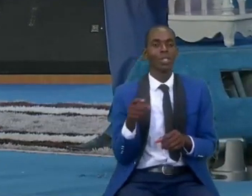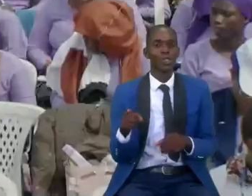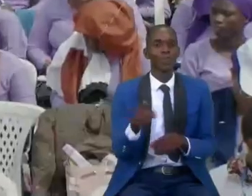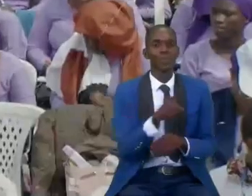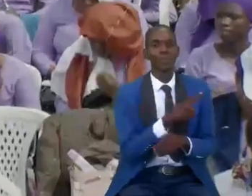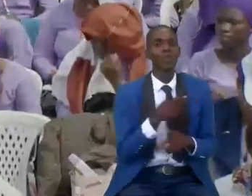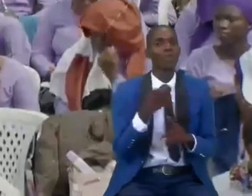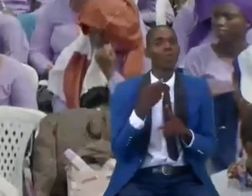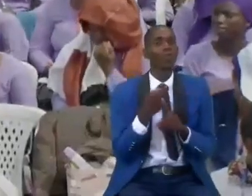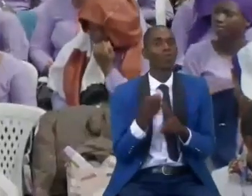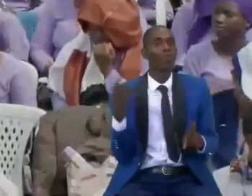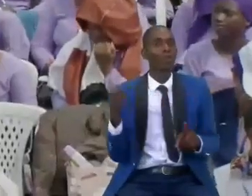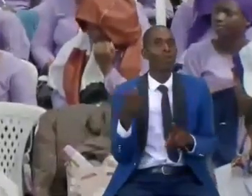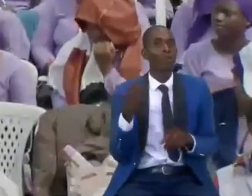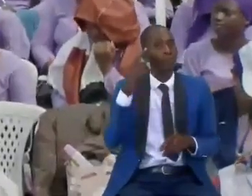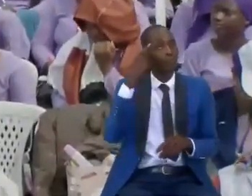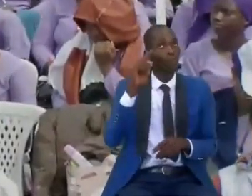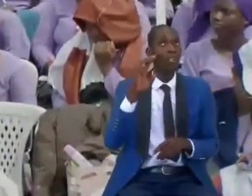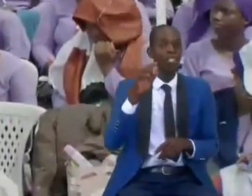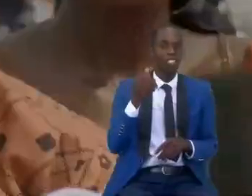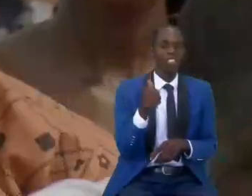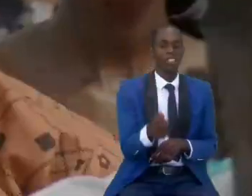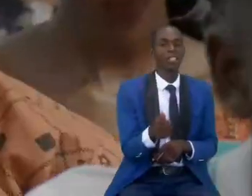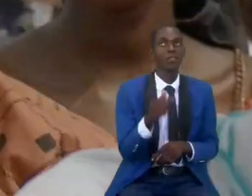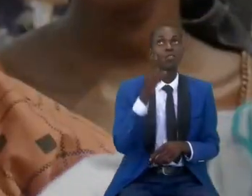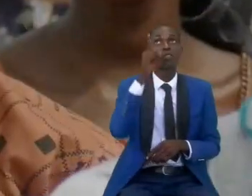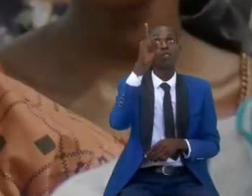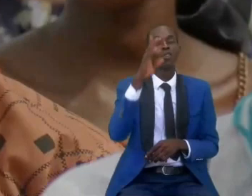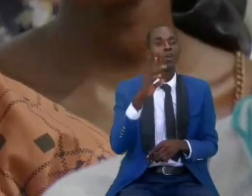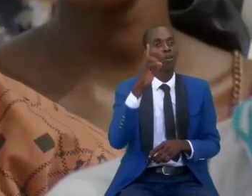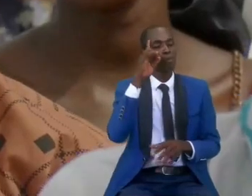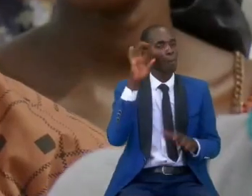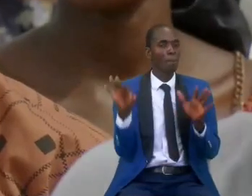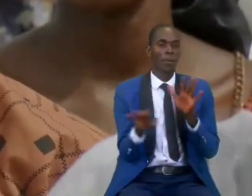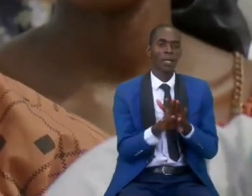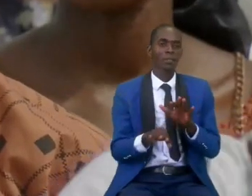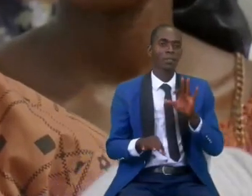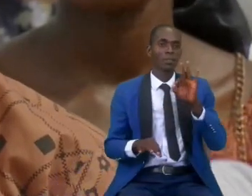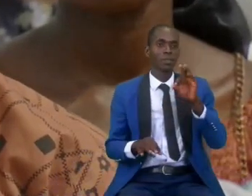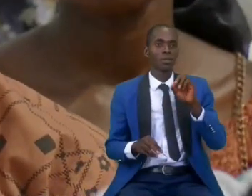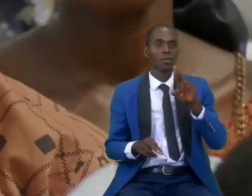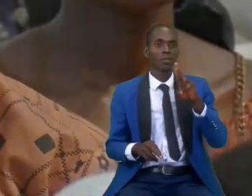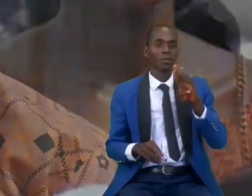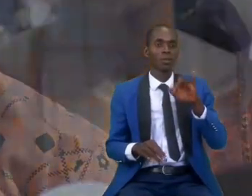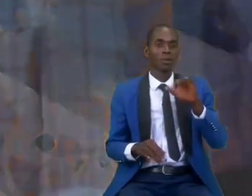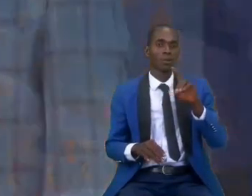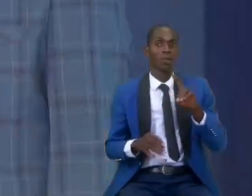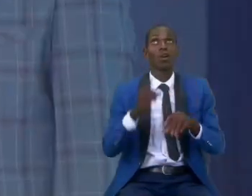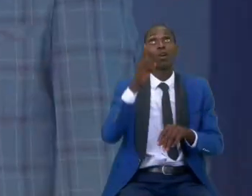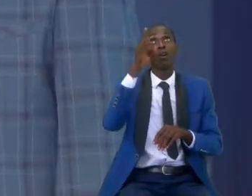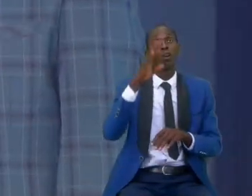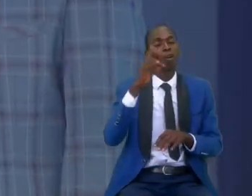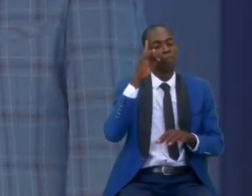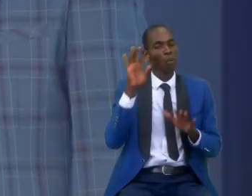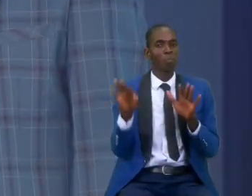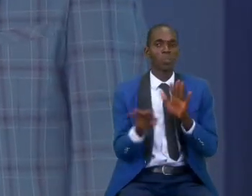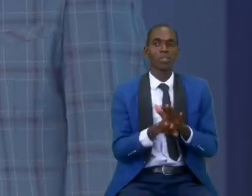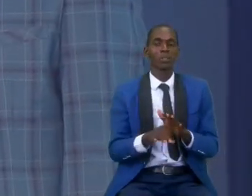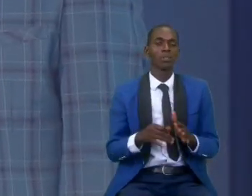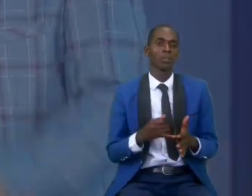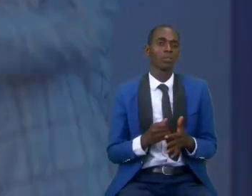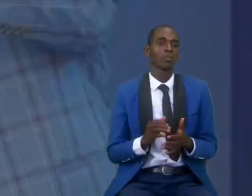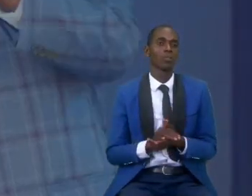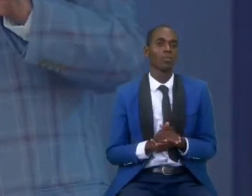forbid. God forbid. He will not have you. He will not have